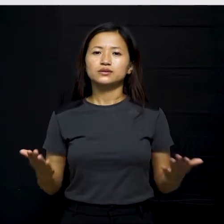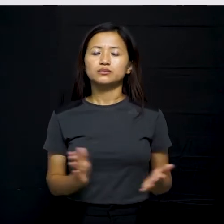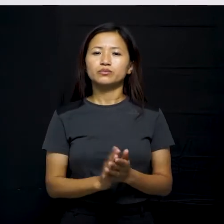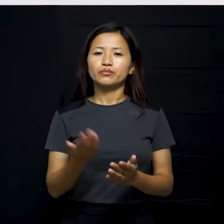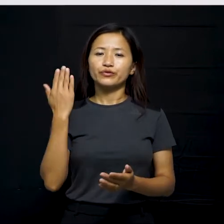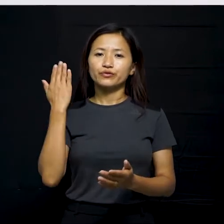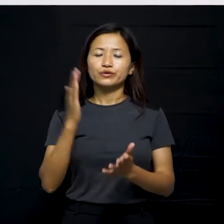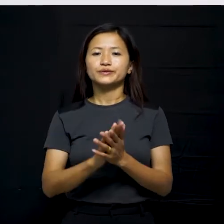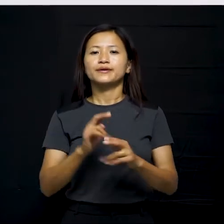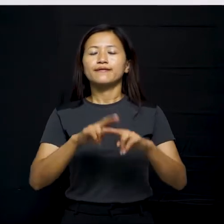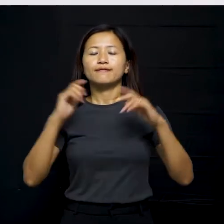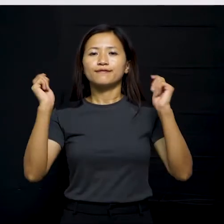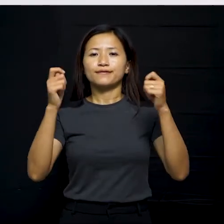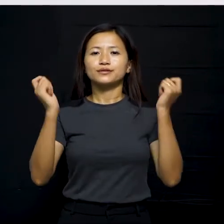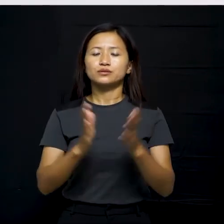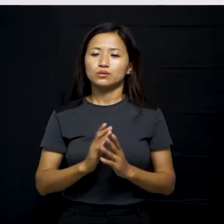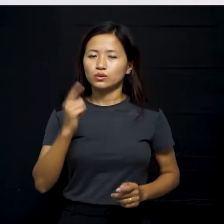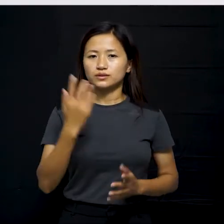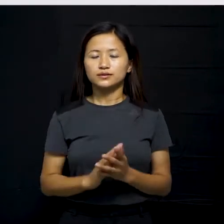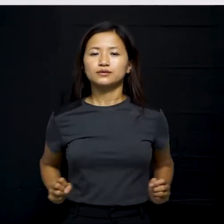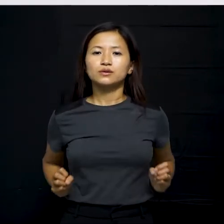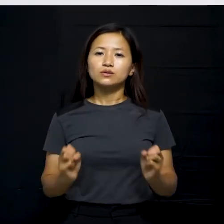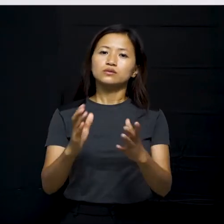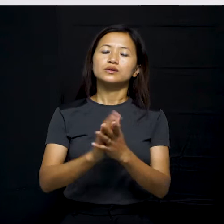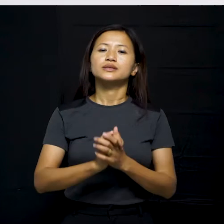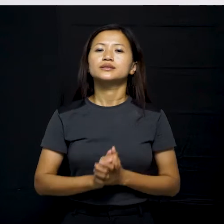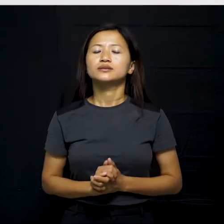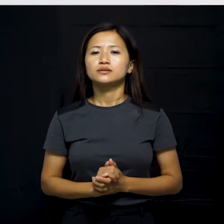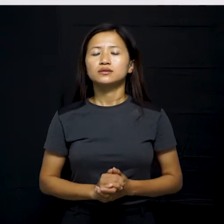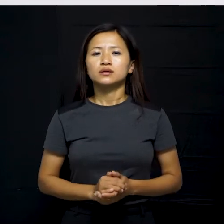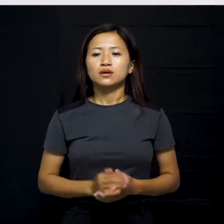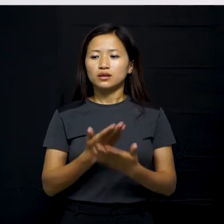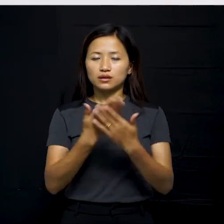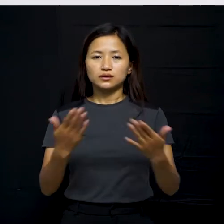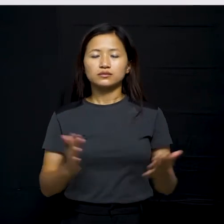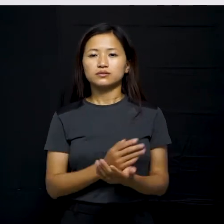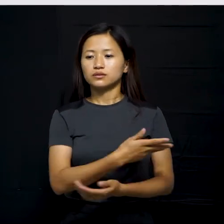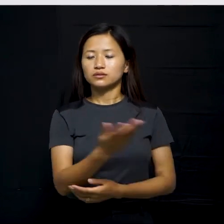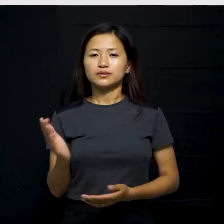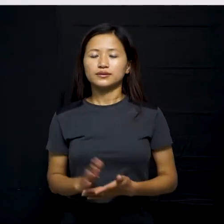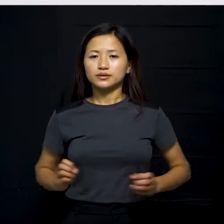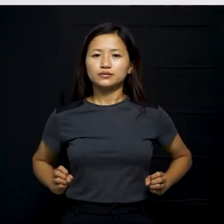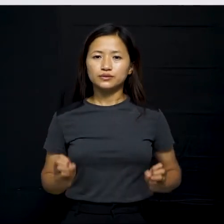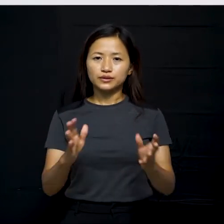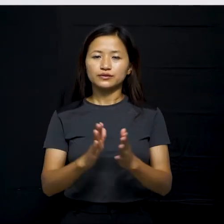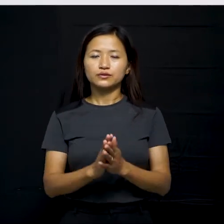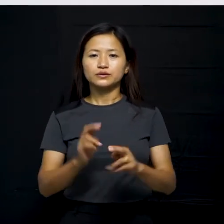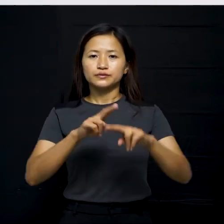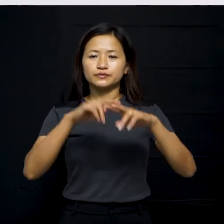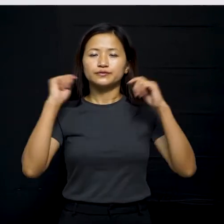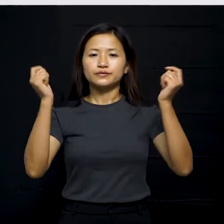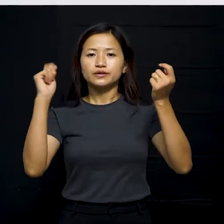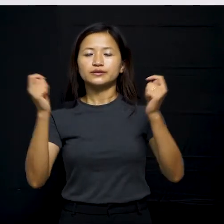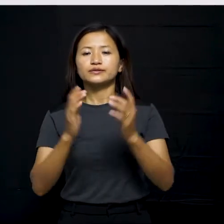festivals, and once they are all ready with these things, they get ready for their festivals,